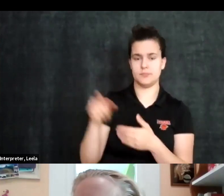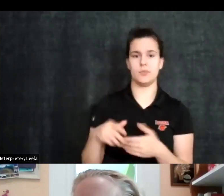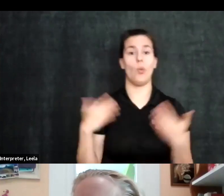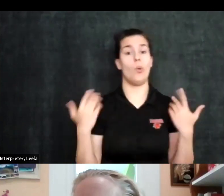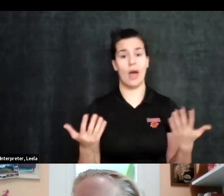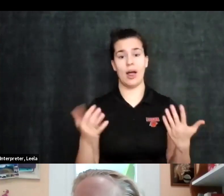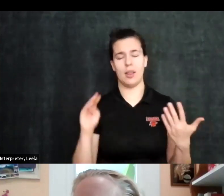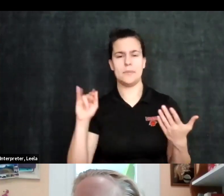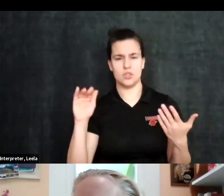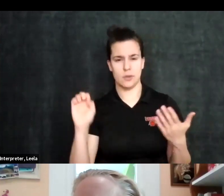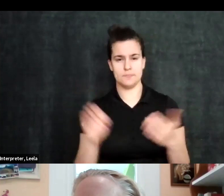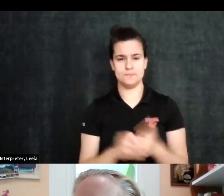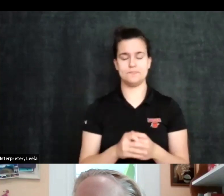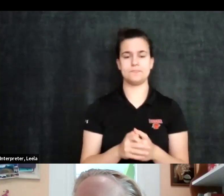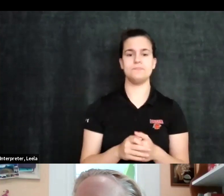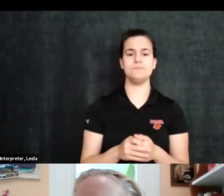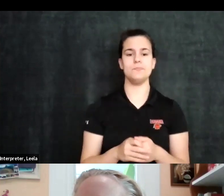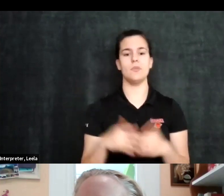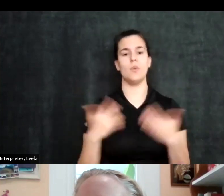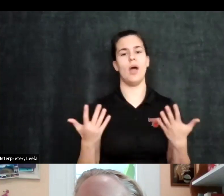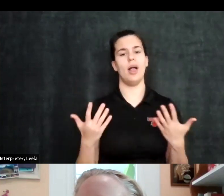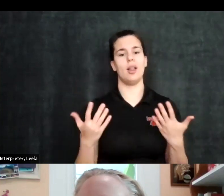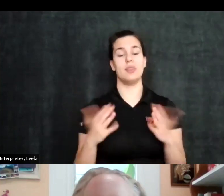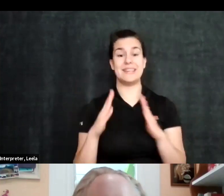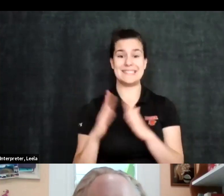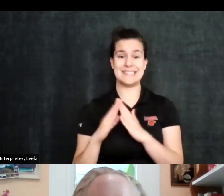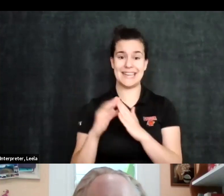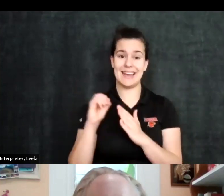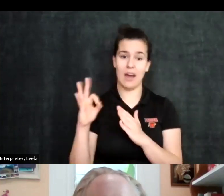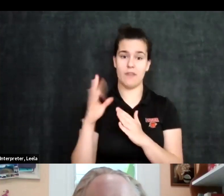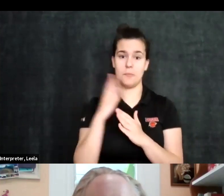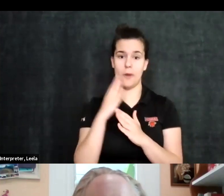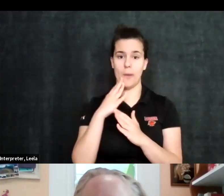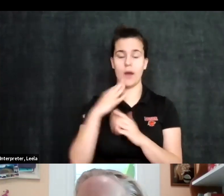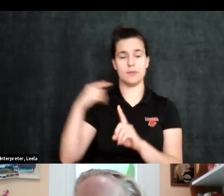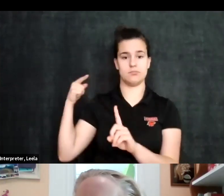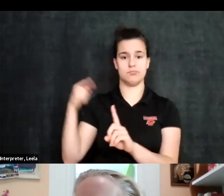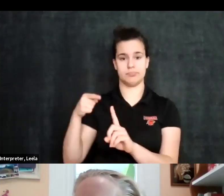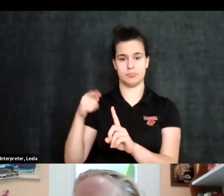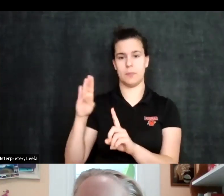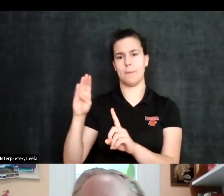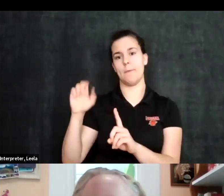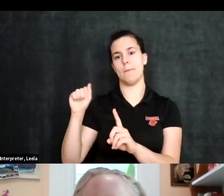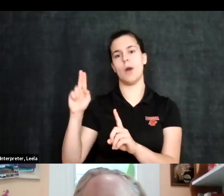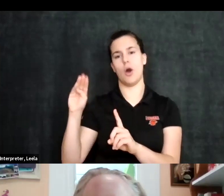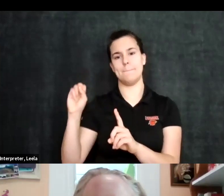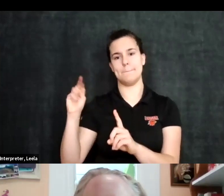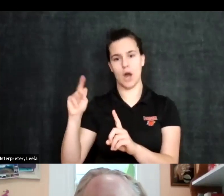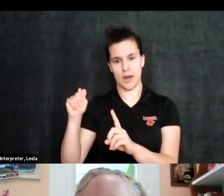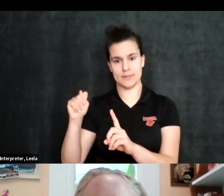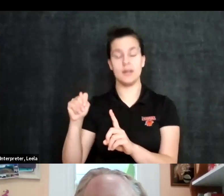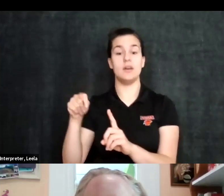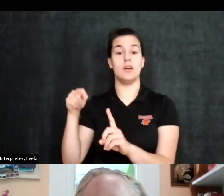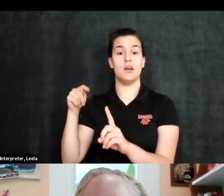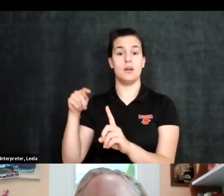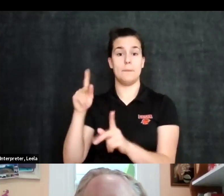Well, they're like the city of Beaumont has probably 3 Lamar grads working there